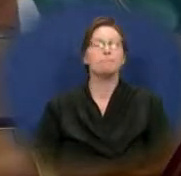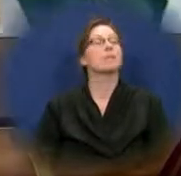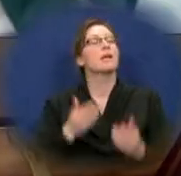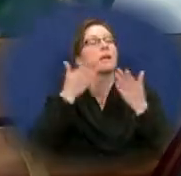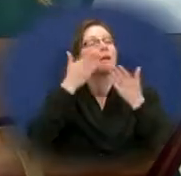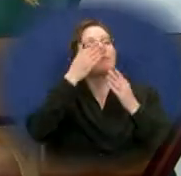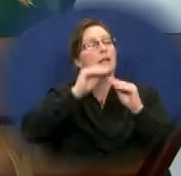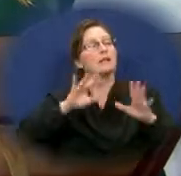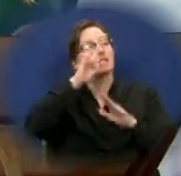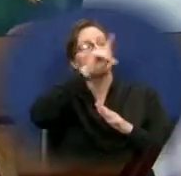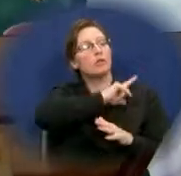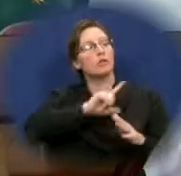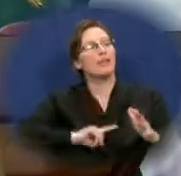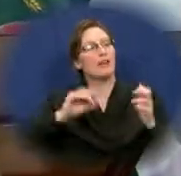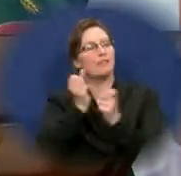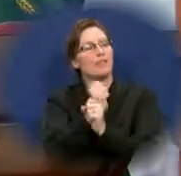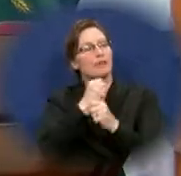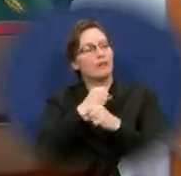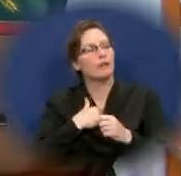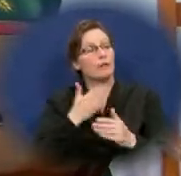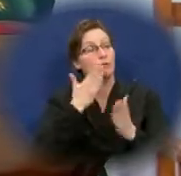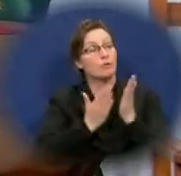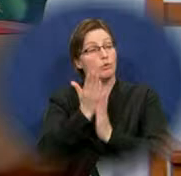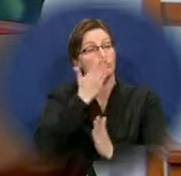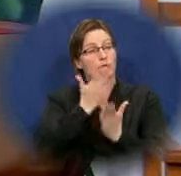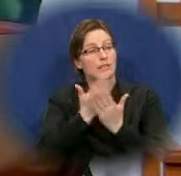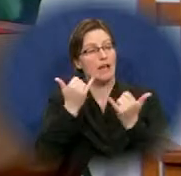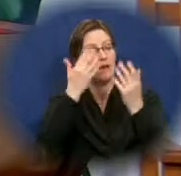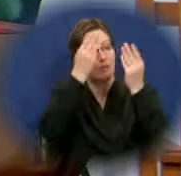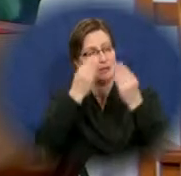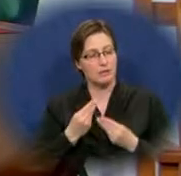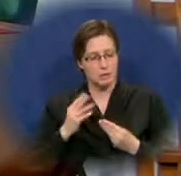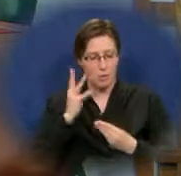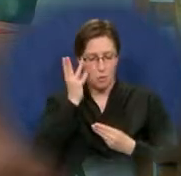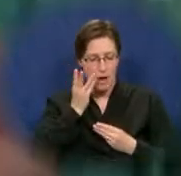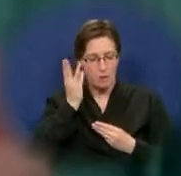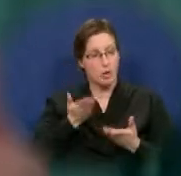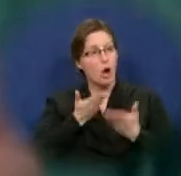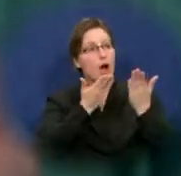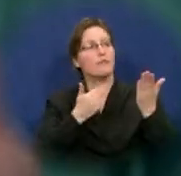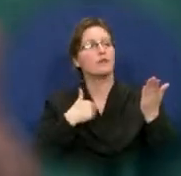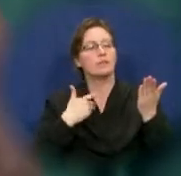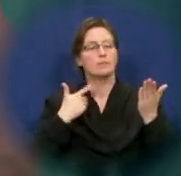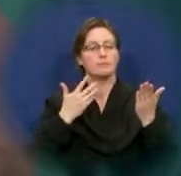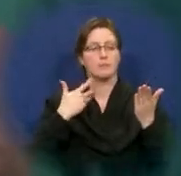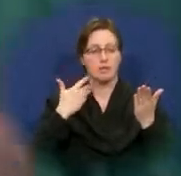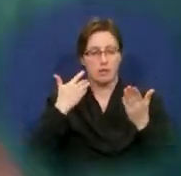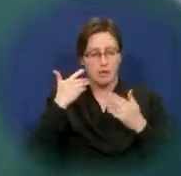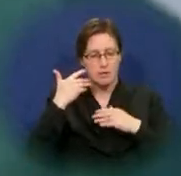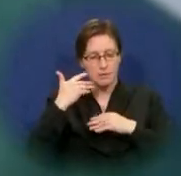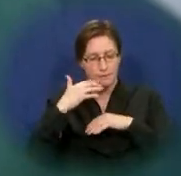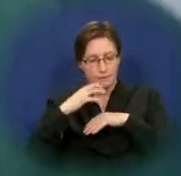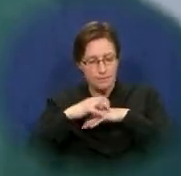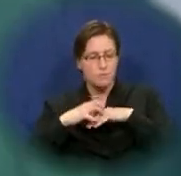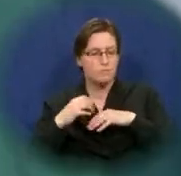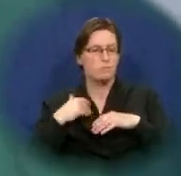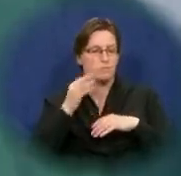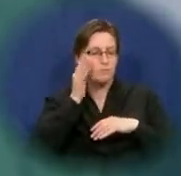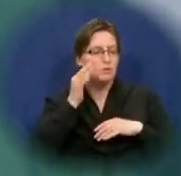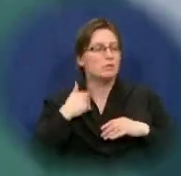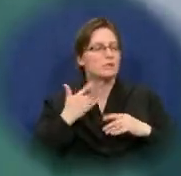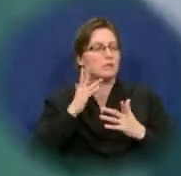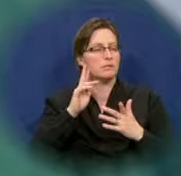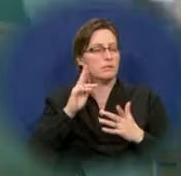Blessed are you, Lord God of all creation, for through your goodness we have received the wine we offer you, fruit of the vine and work of human hands. It will become our